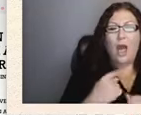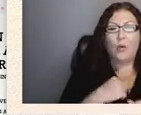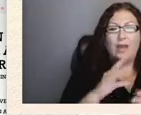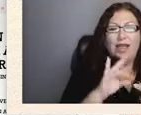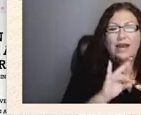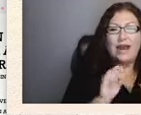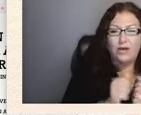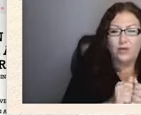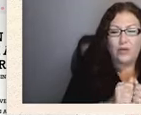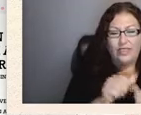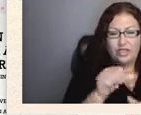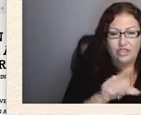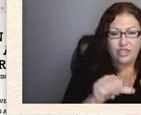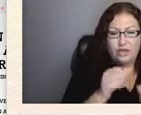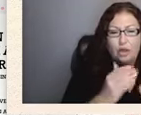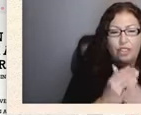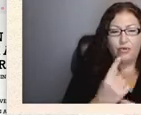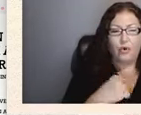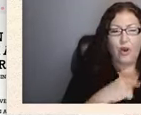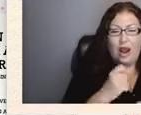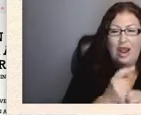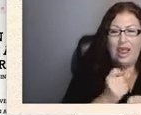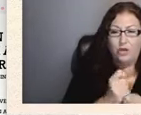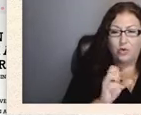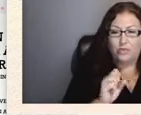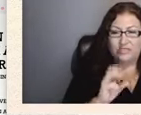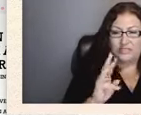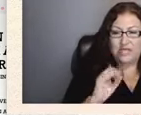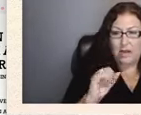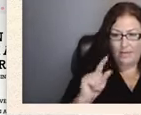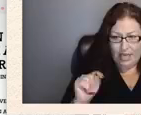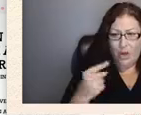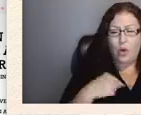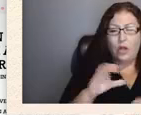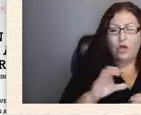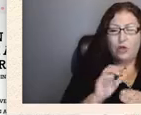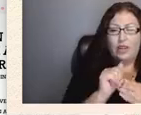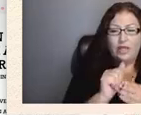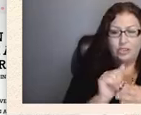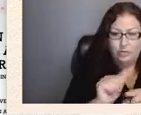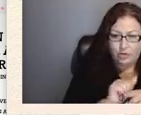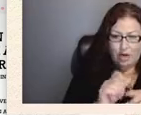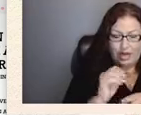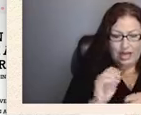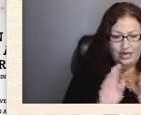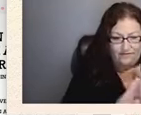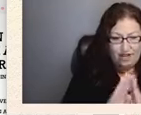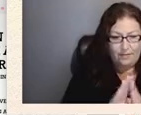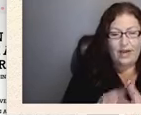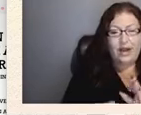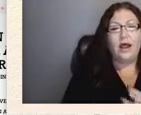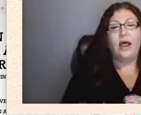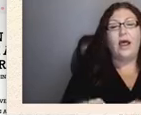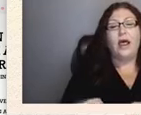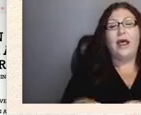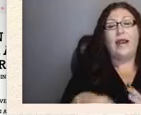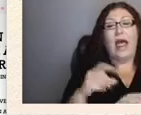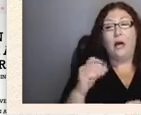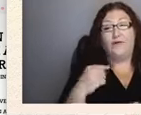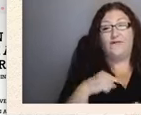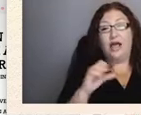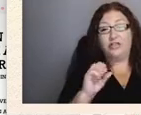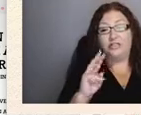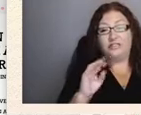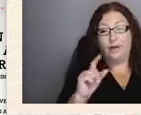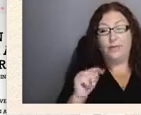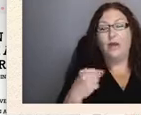another are through our annual summits, where we do leadership training and development. And outside of our summits, we also offer